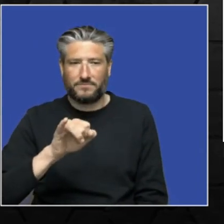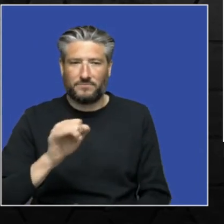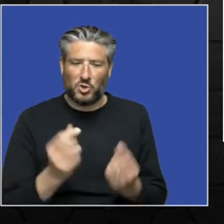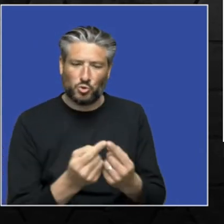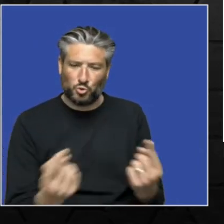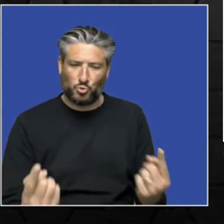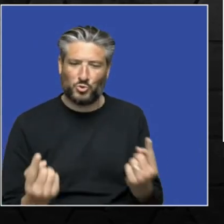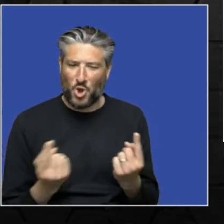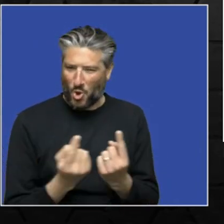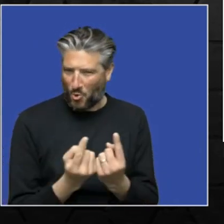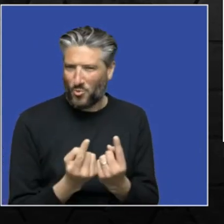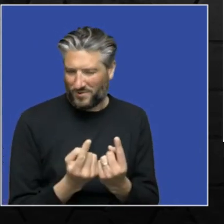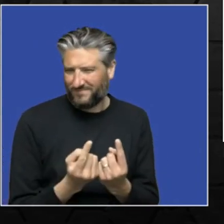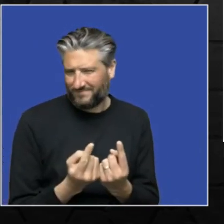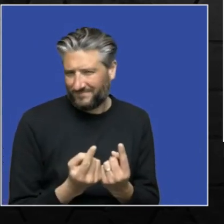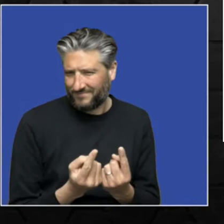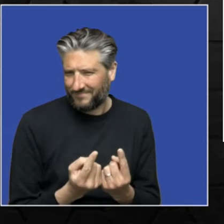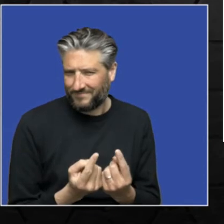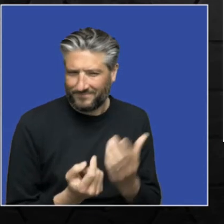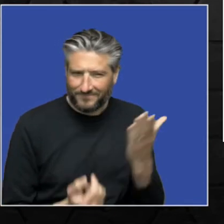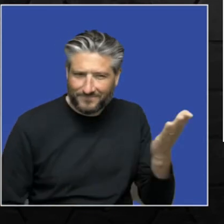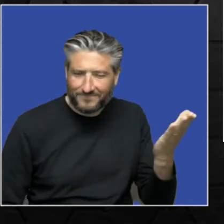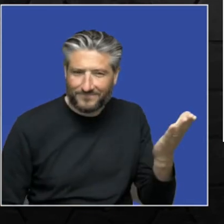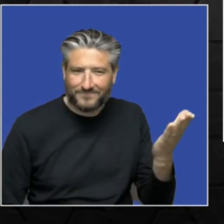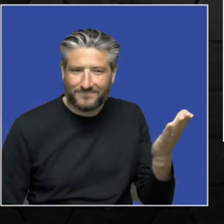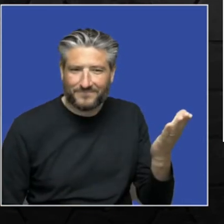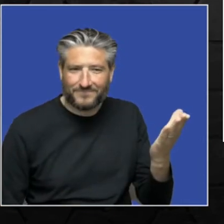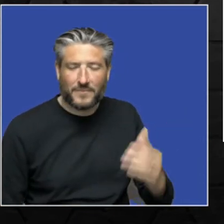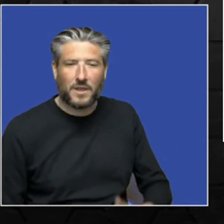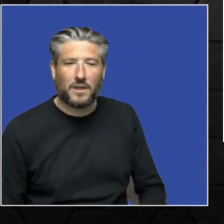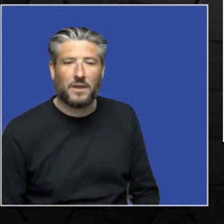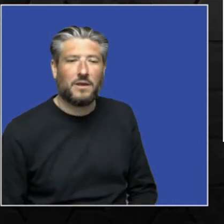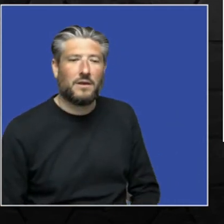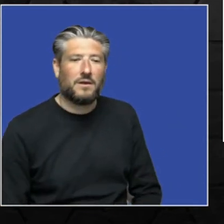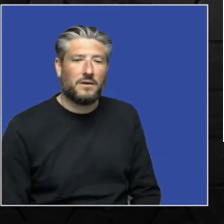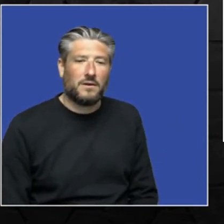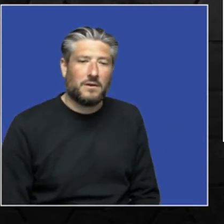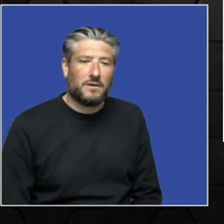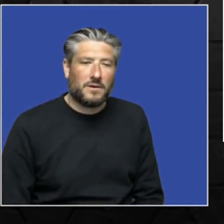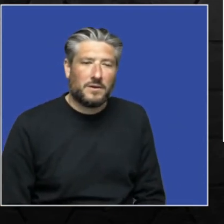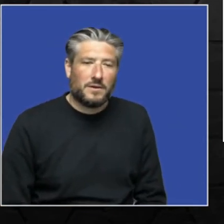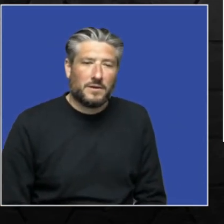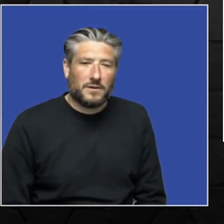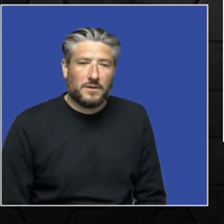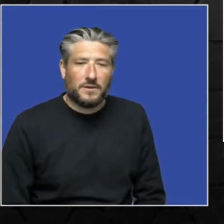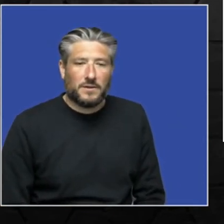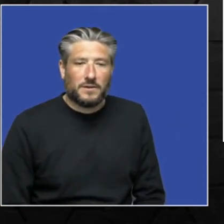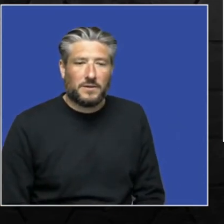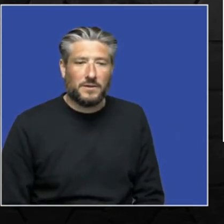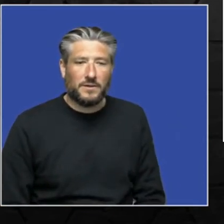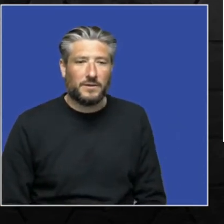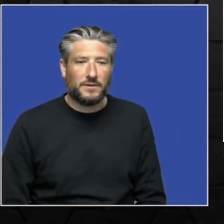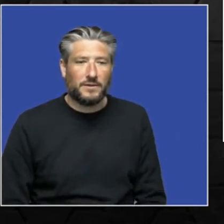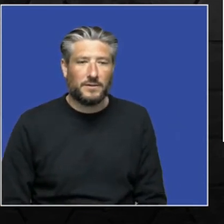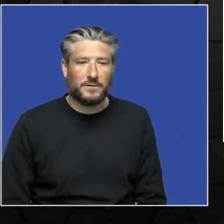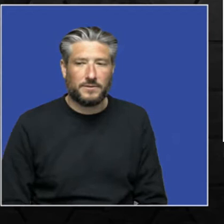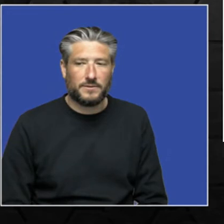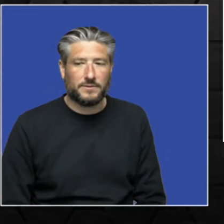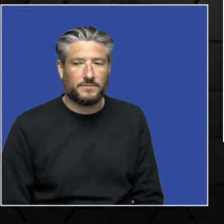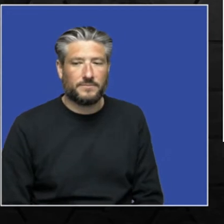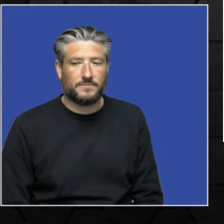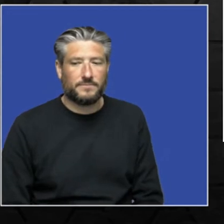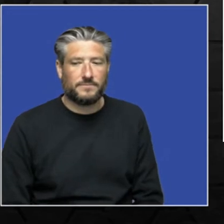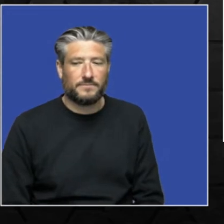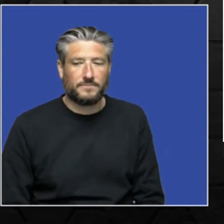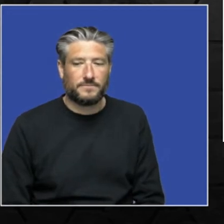experimental collaboration across the Met, Microsoft, and MIT. It's there. Okay, and then what the source code is also here. So I